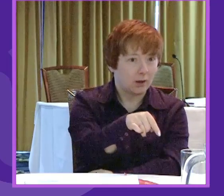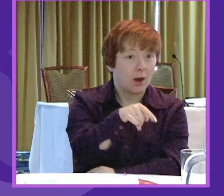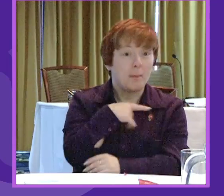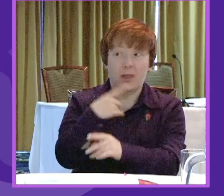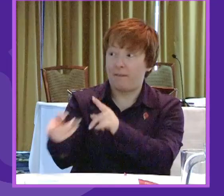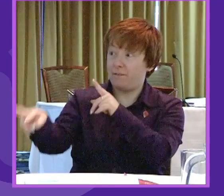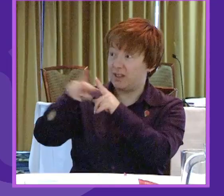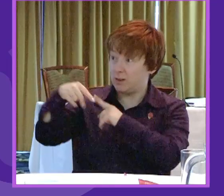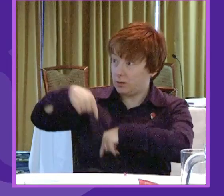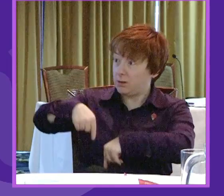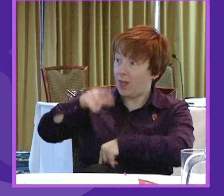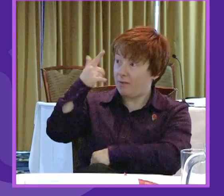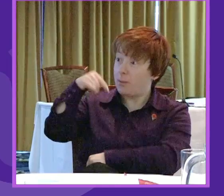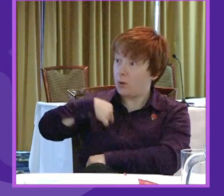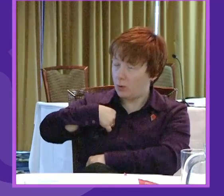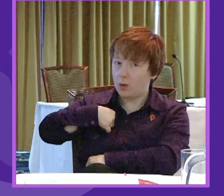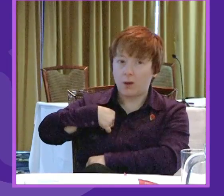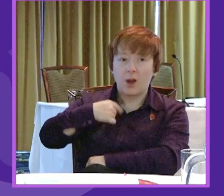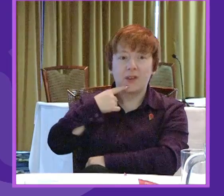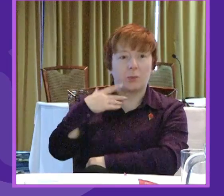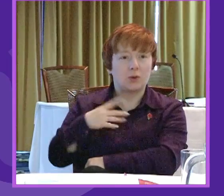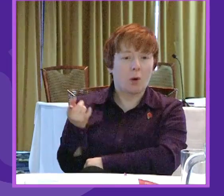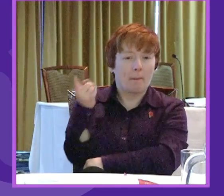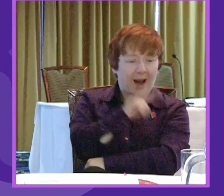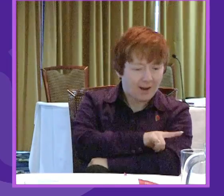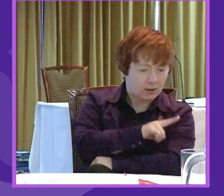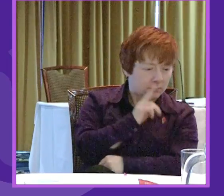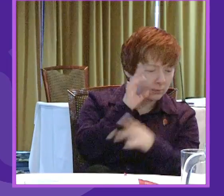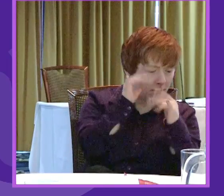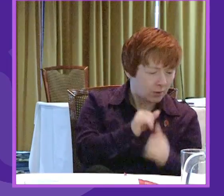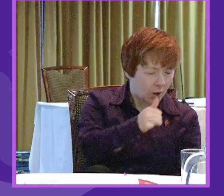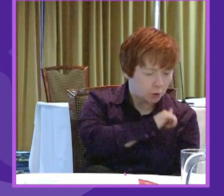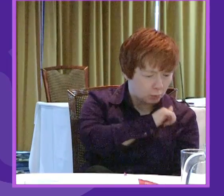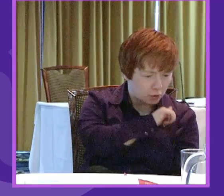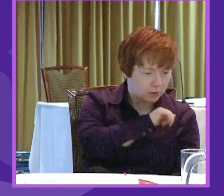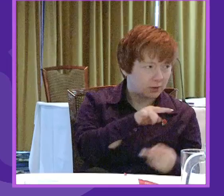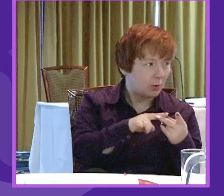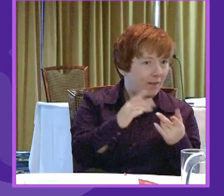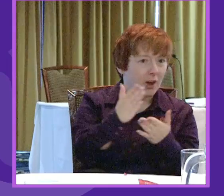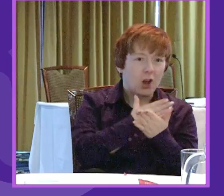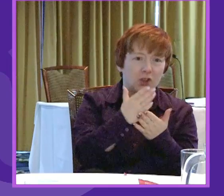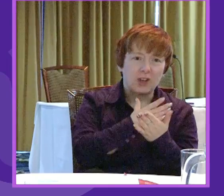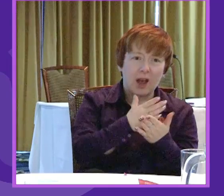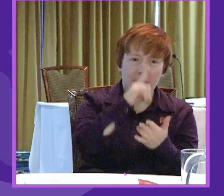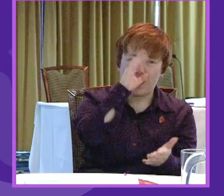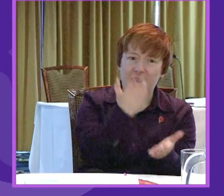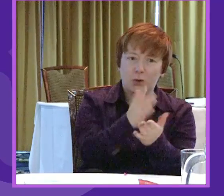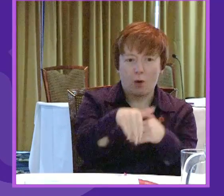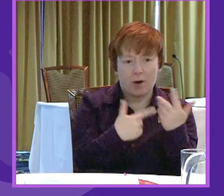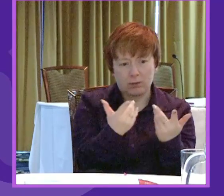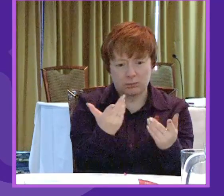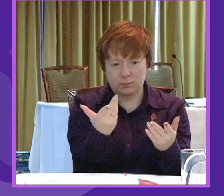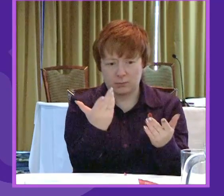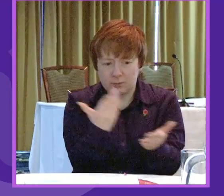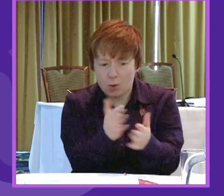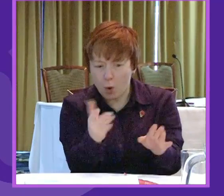of the site visits in Liverpool, but they talk about the need to go back and revisit our assumptions and whether we have shared beliefs about